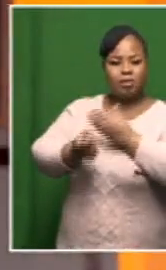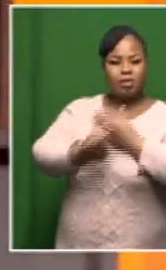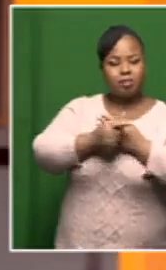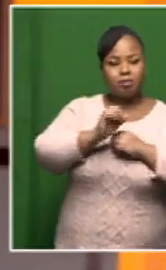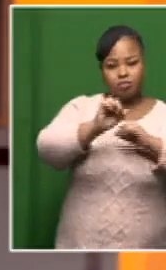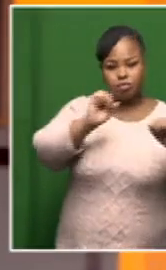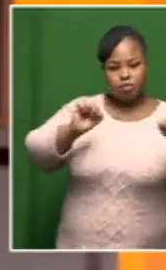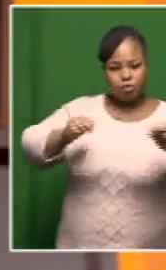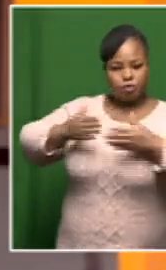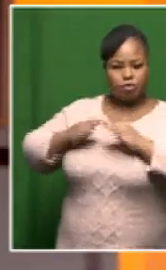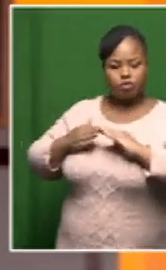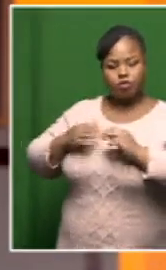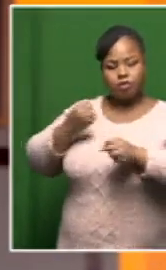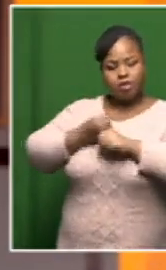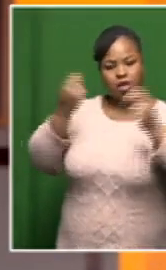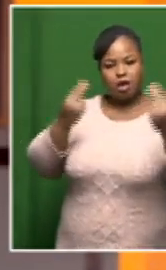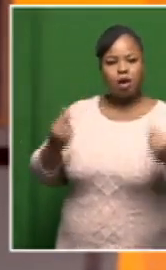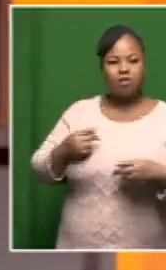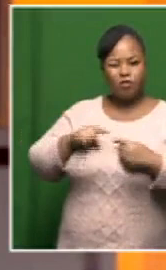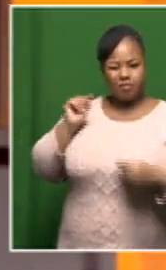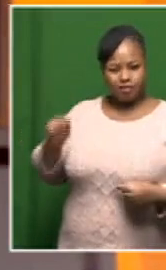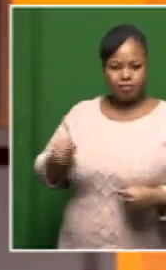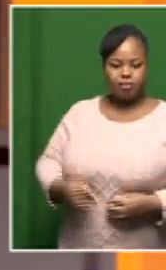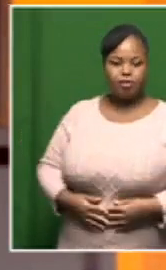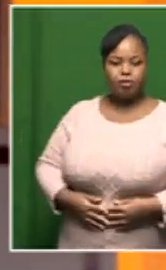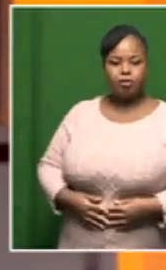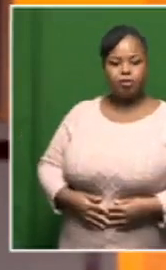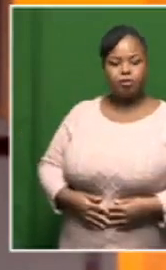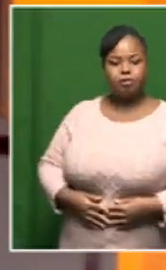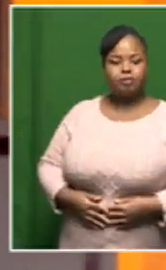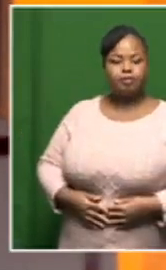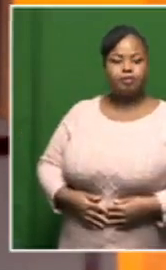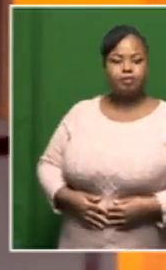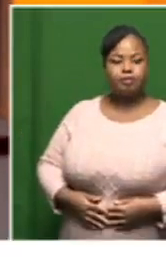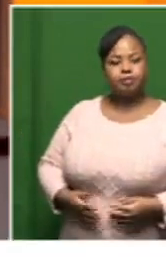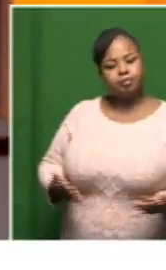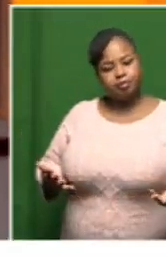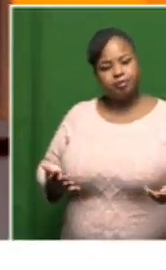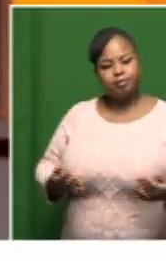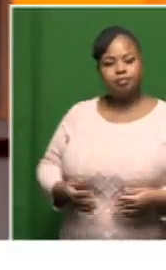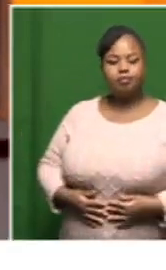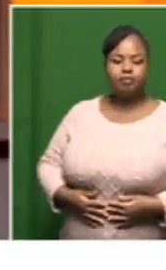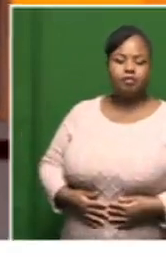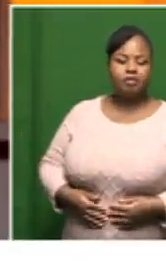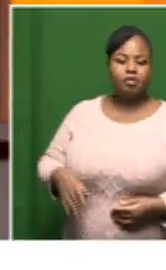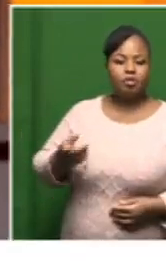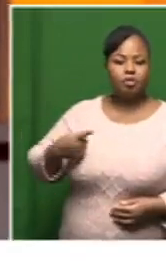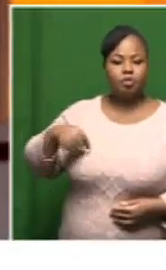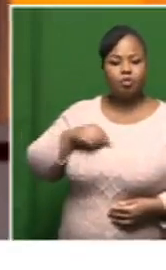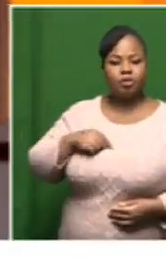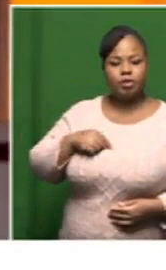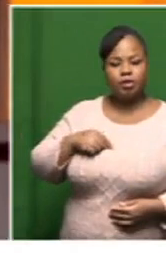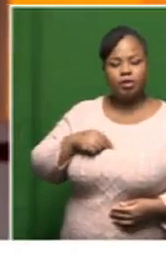surrounding, and make art out of that. So it's a mixture of that. And when we look at,